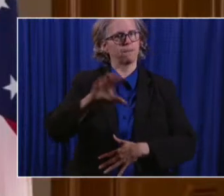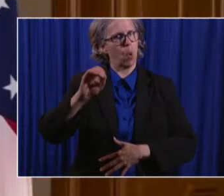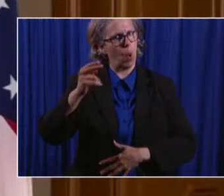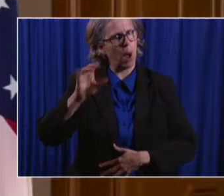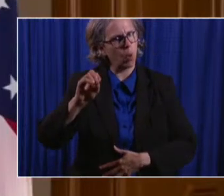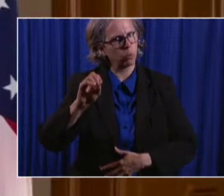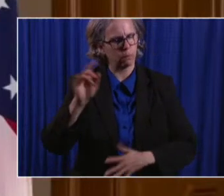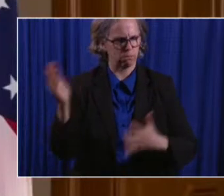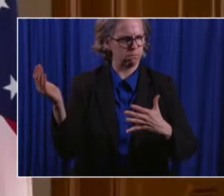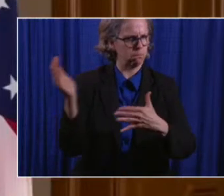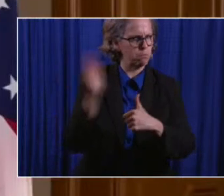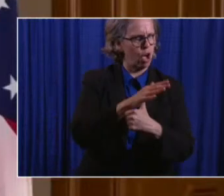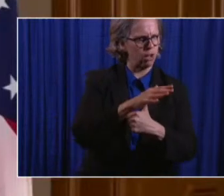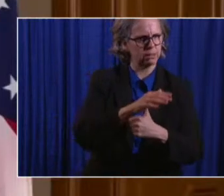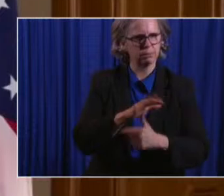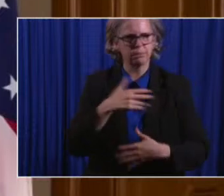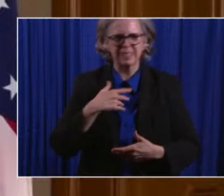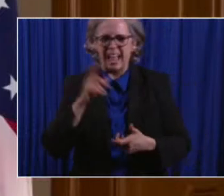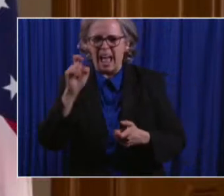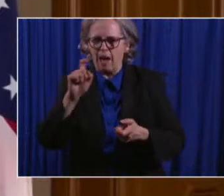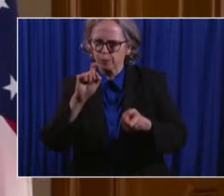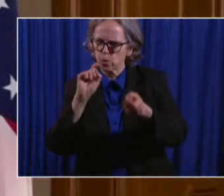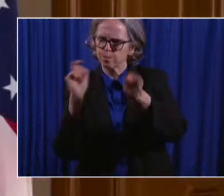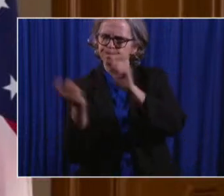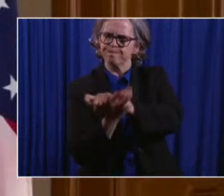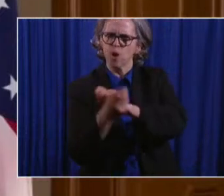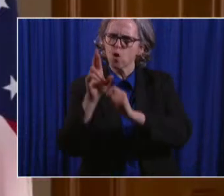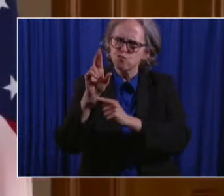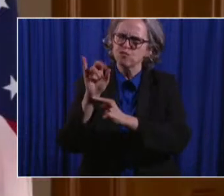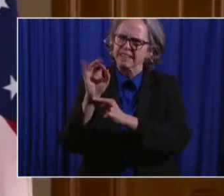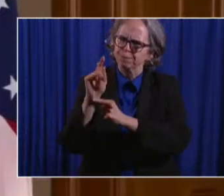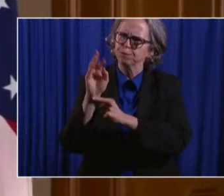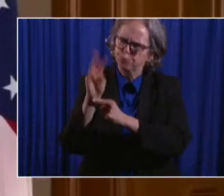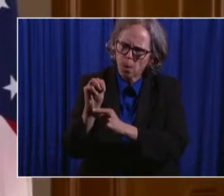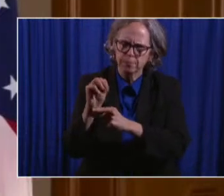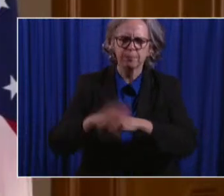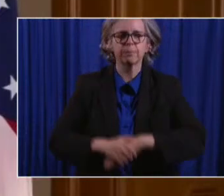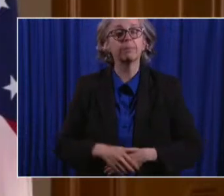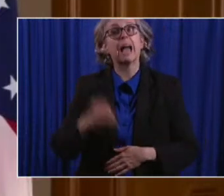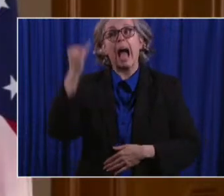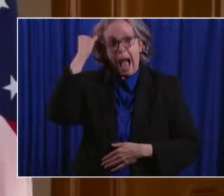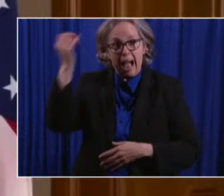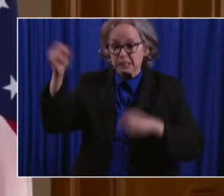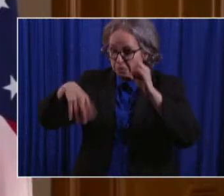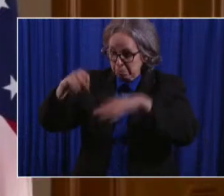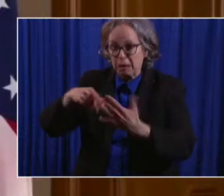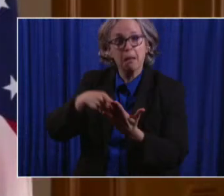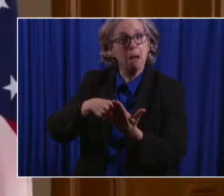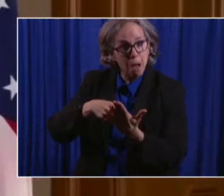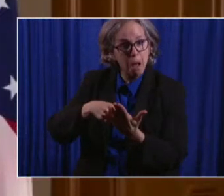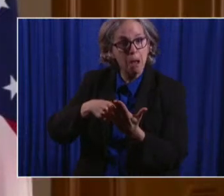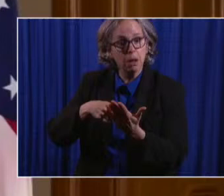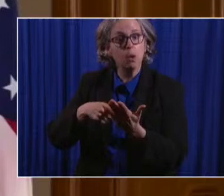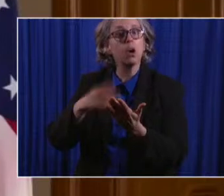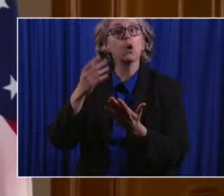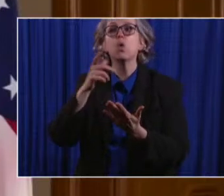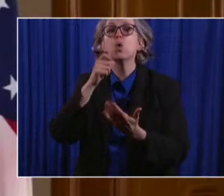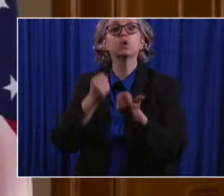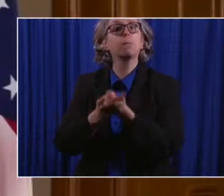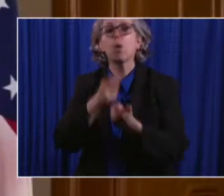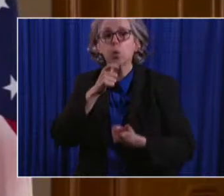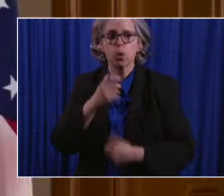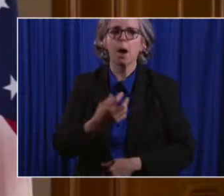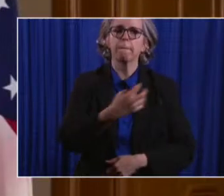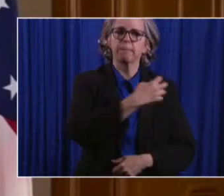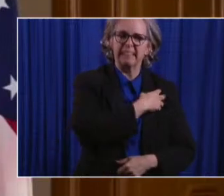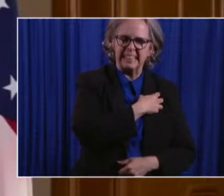that I think can be supported, are being supported by police. They're being supported by civil rights groups. They're being supported by